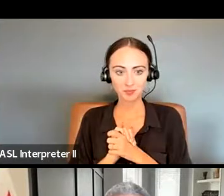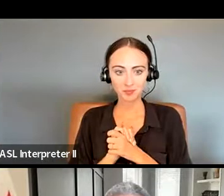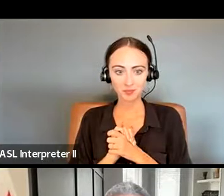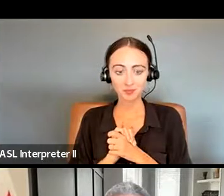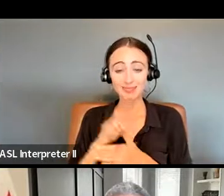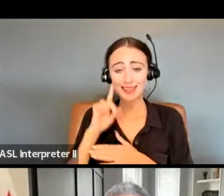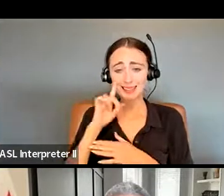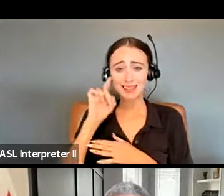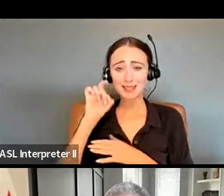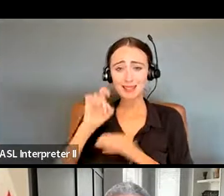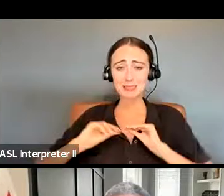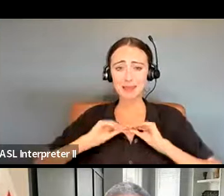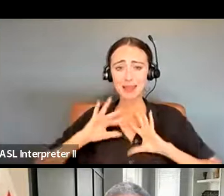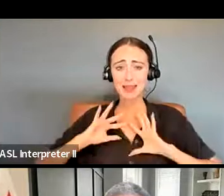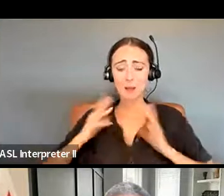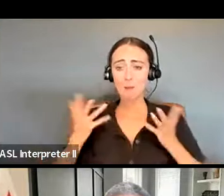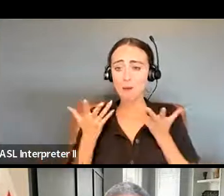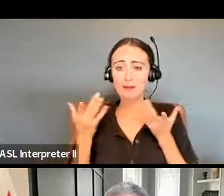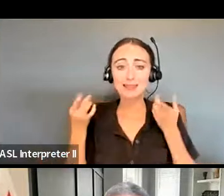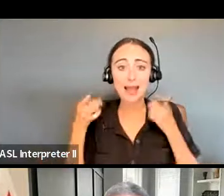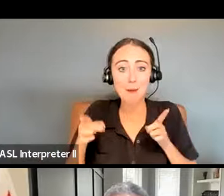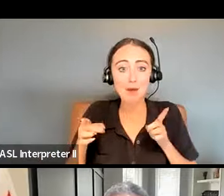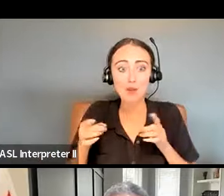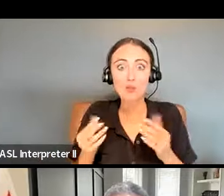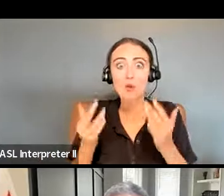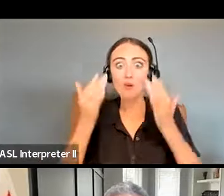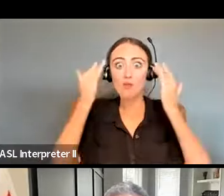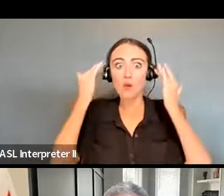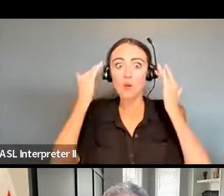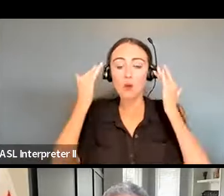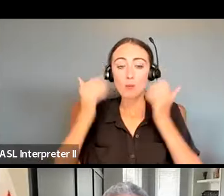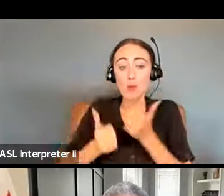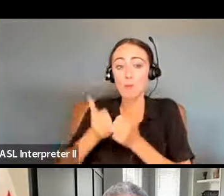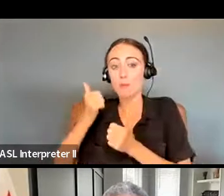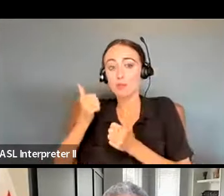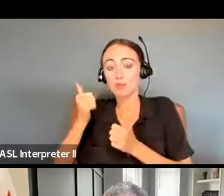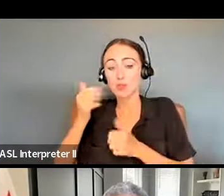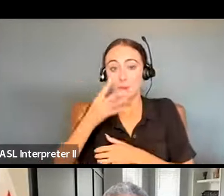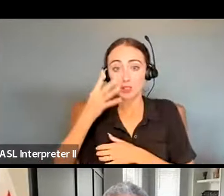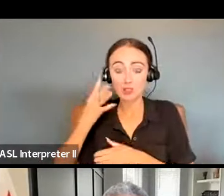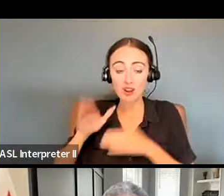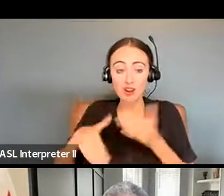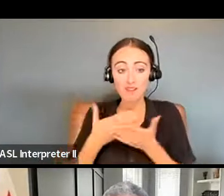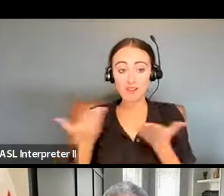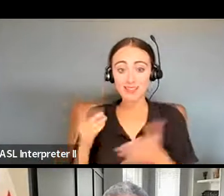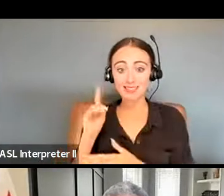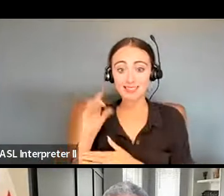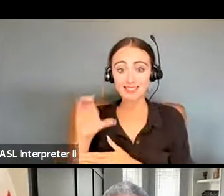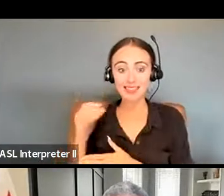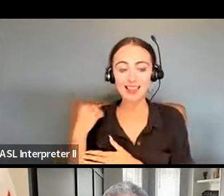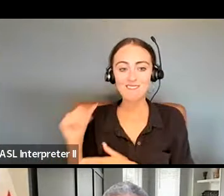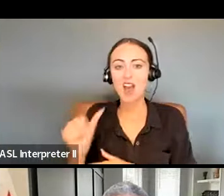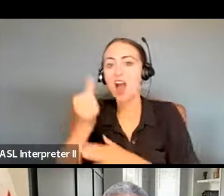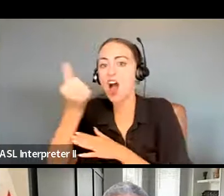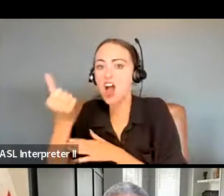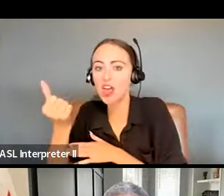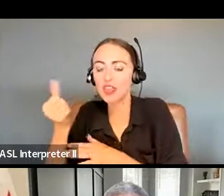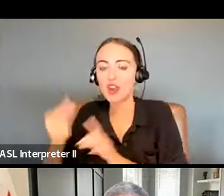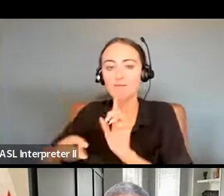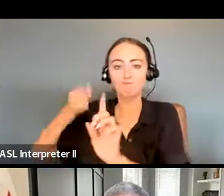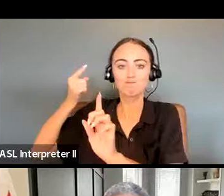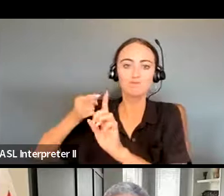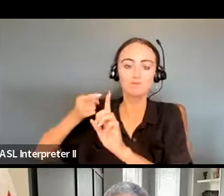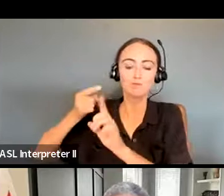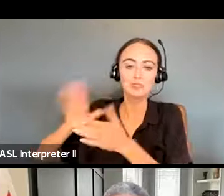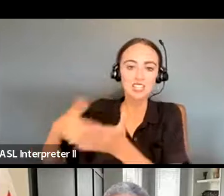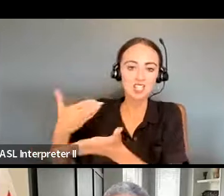I think we should be clear about what is happening. The overwhelming majority of migrants arriving in DC have another final destination where